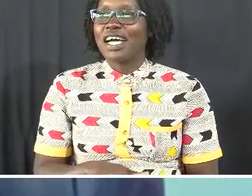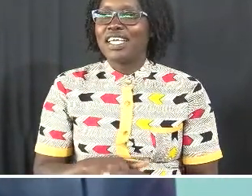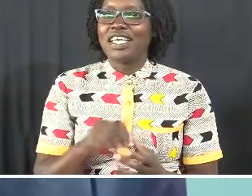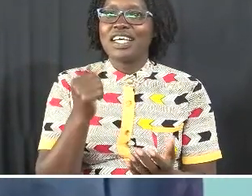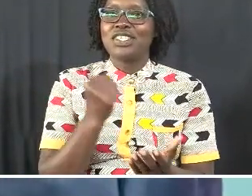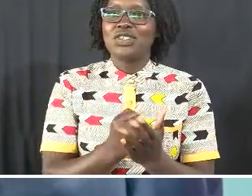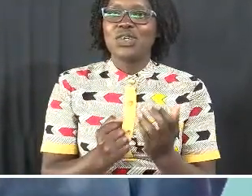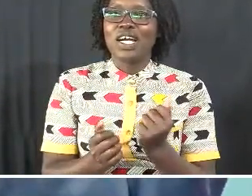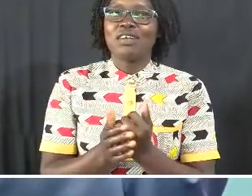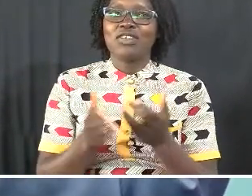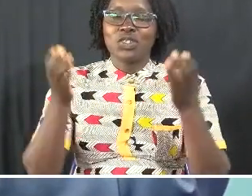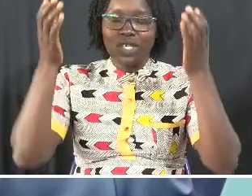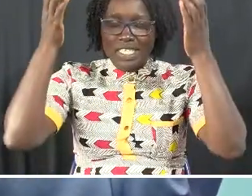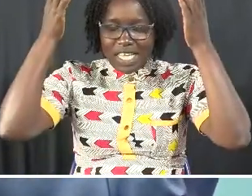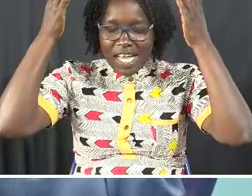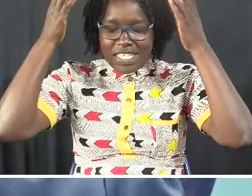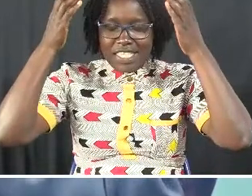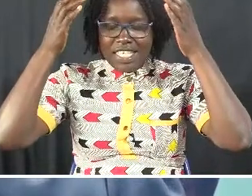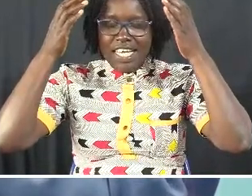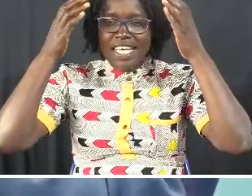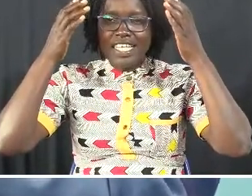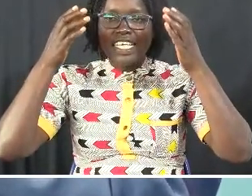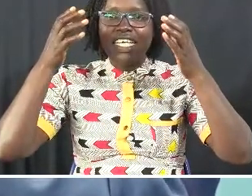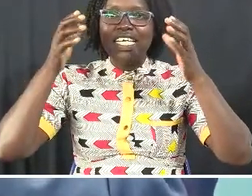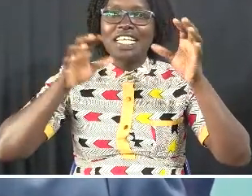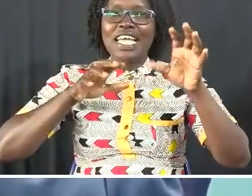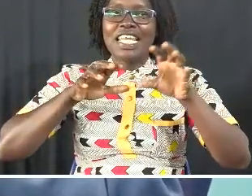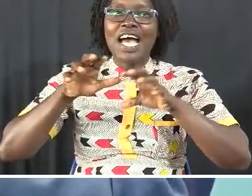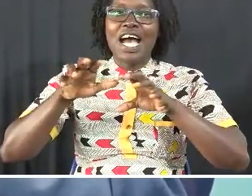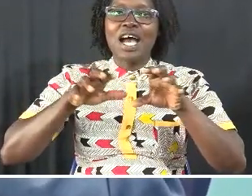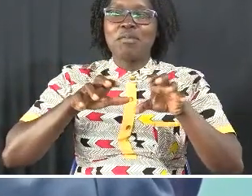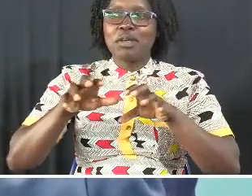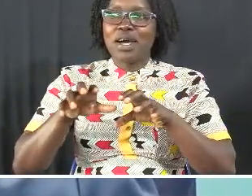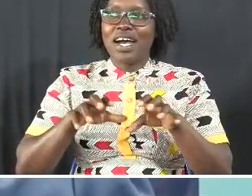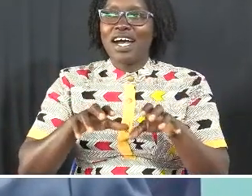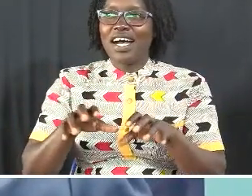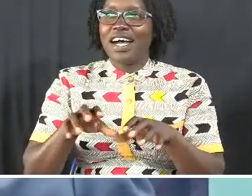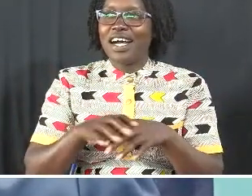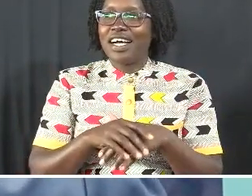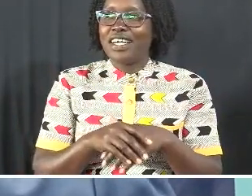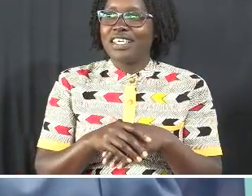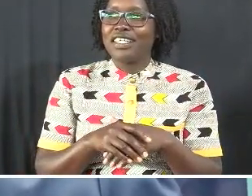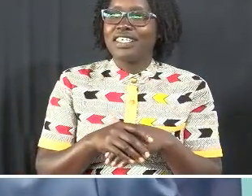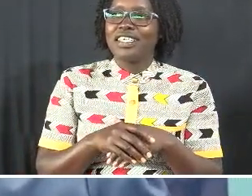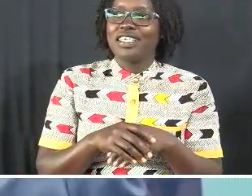Mbona Yesu akavikwa taji lile la miba.